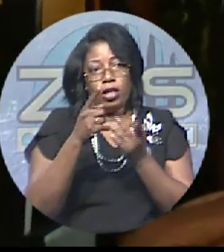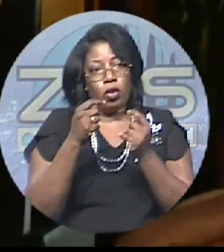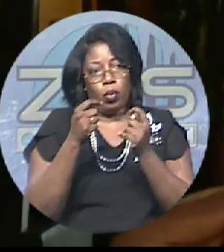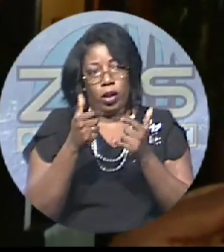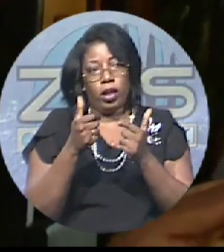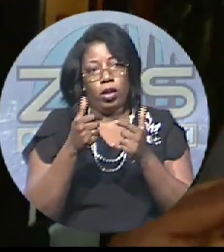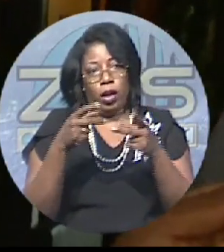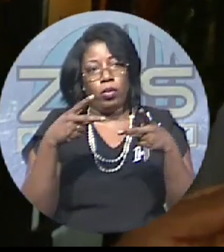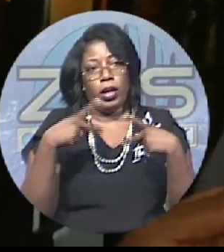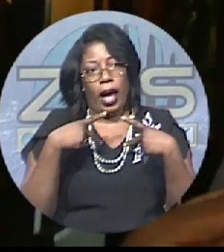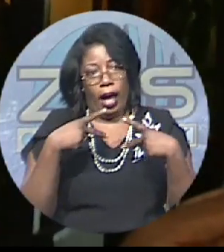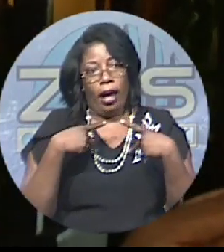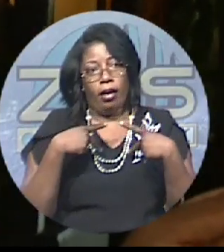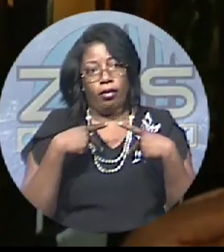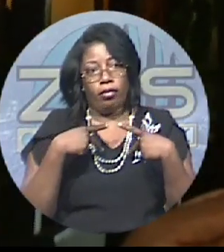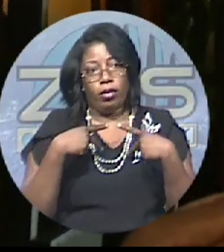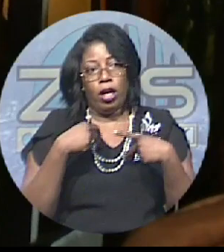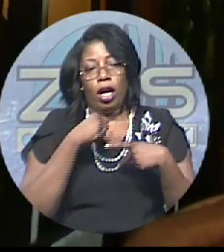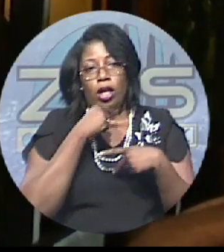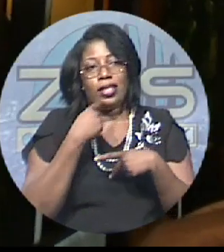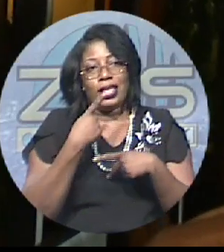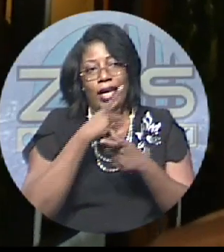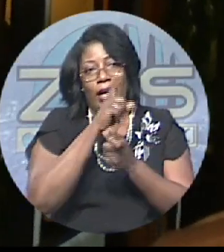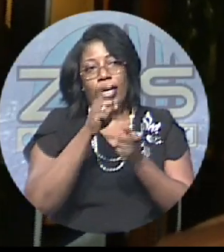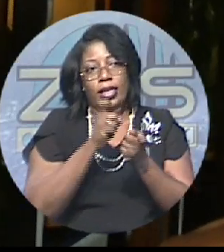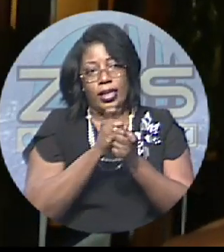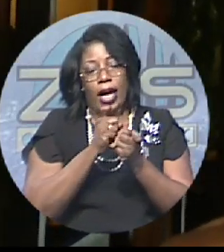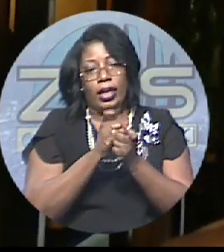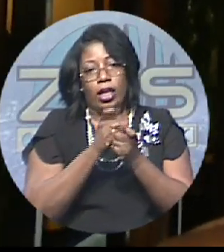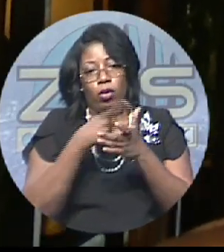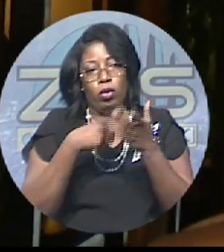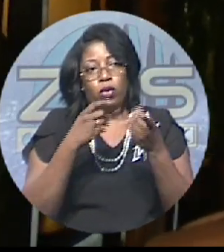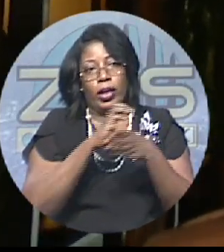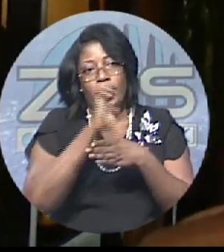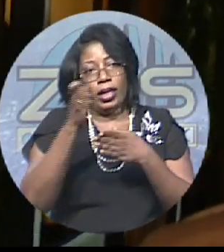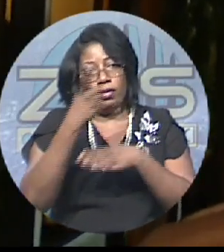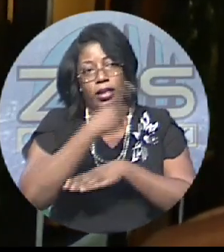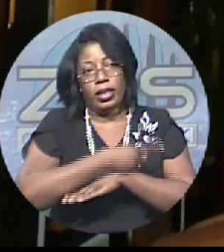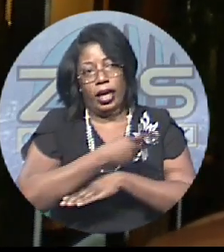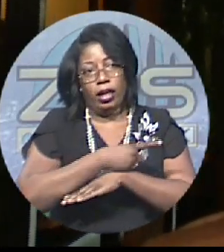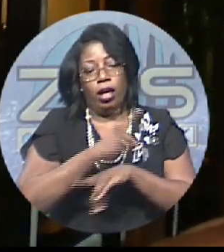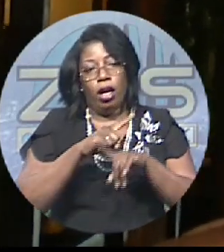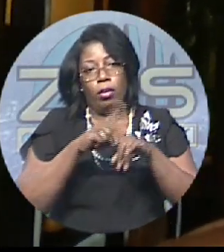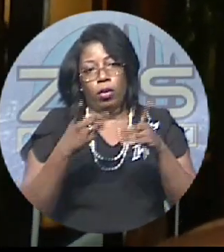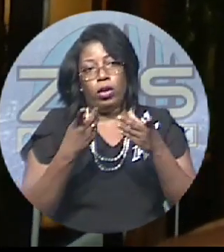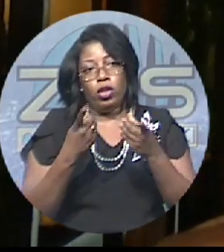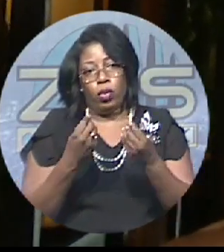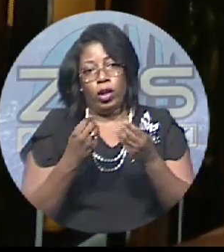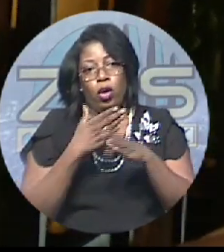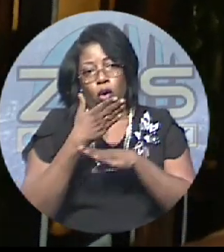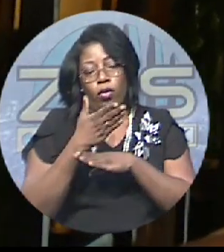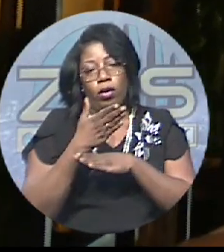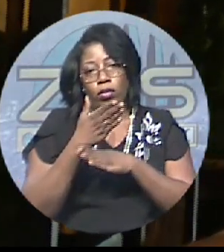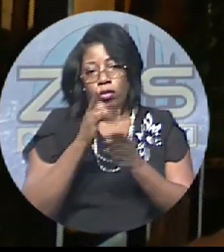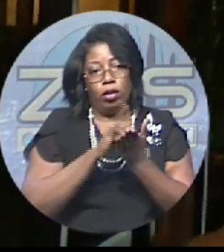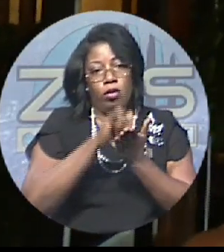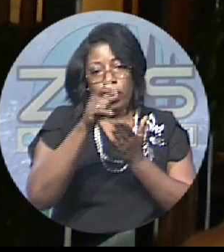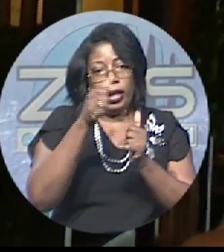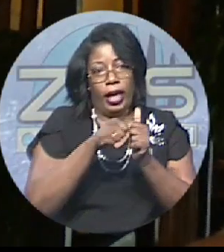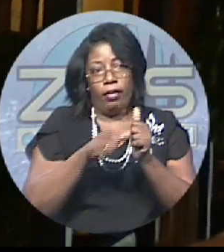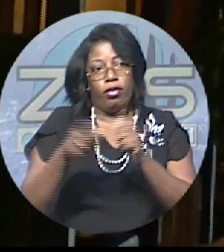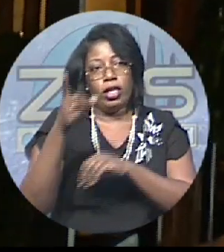them available, so I'm never really able to tell exactly what we've done until the end of the day. But we're doing over 20 round trips every single